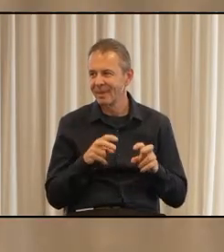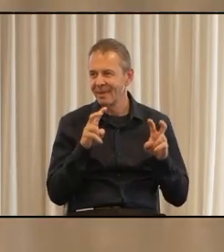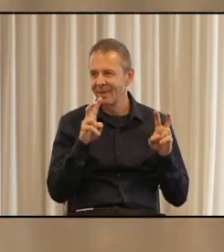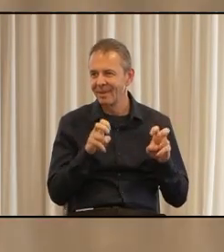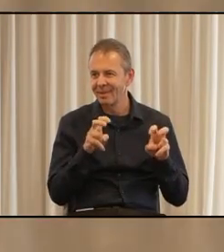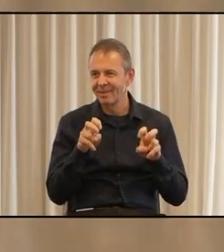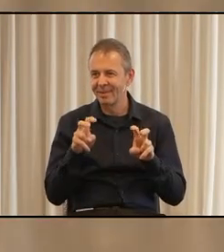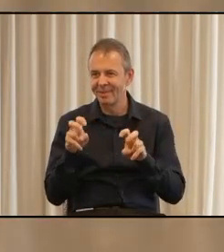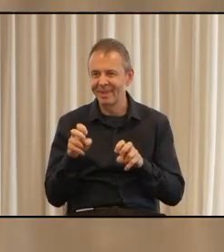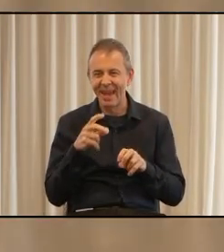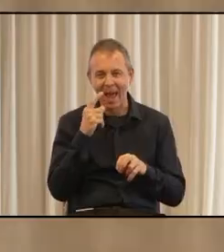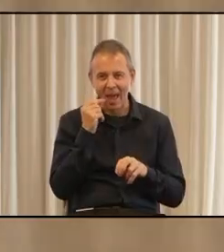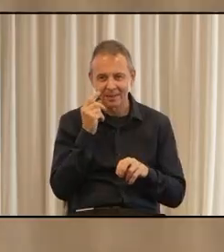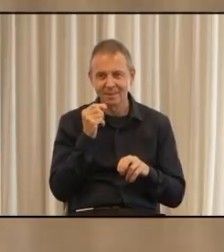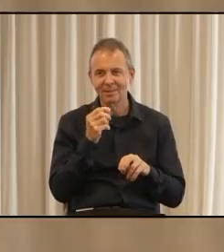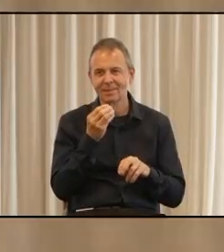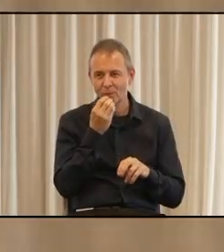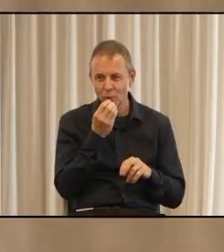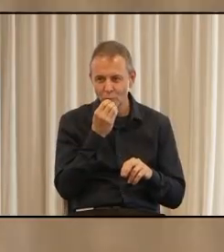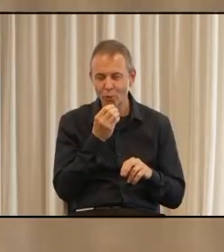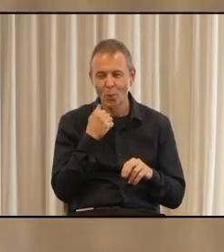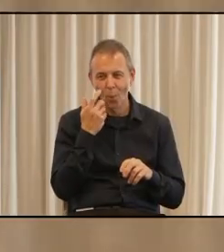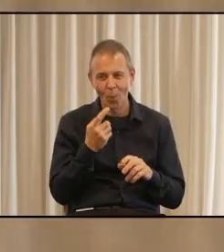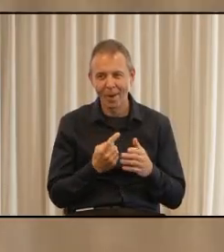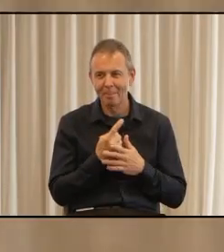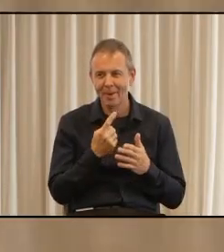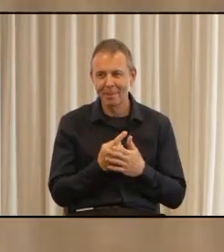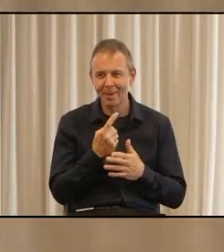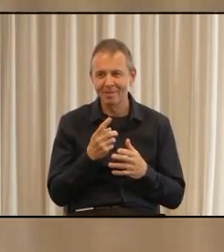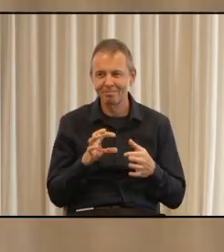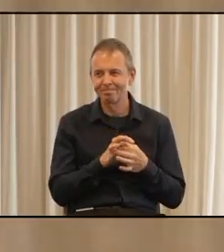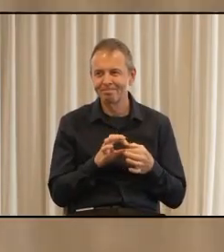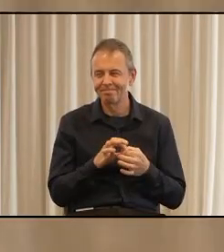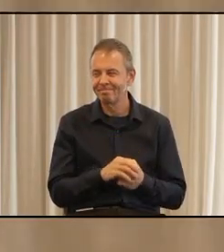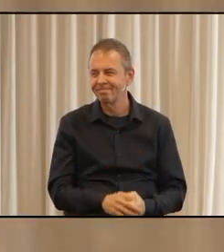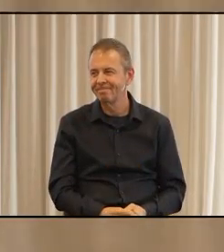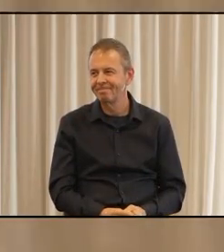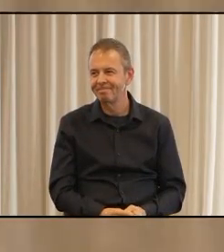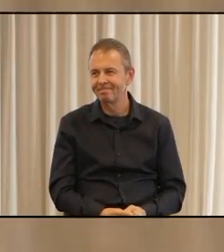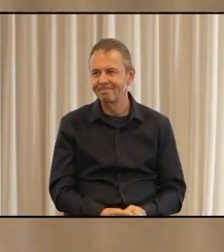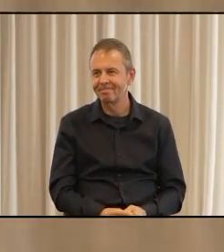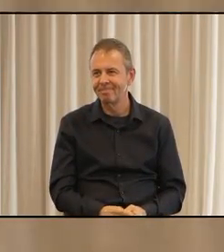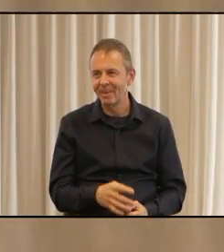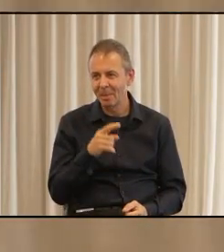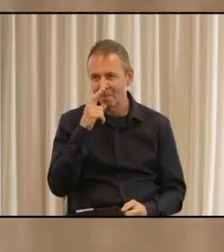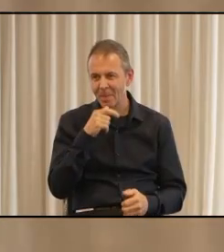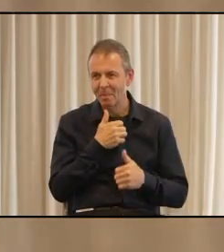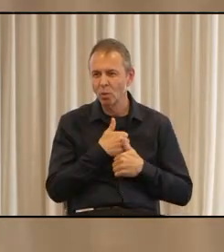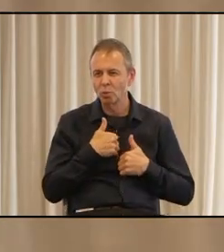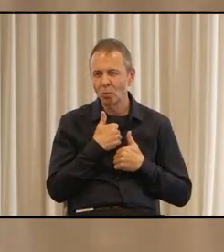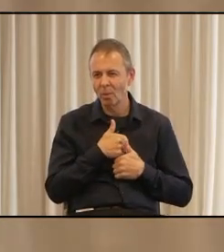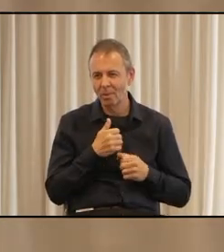and again, cats and food. They'll come back. And people, I think, really enjoy making